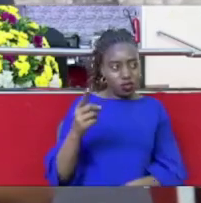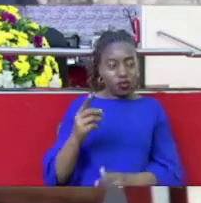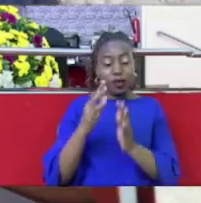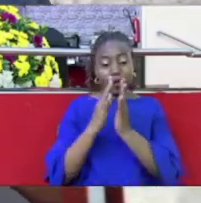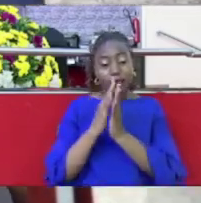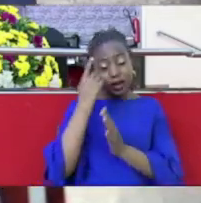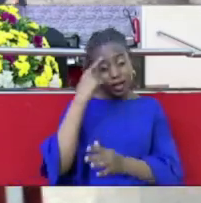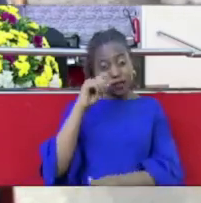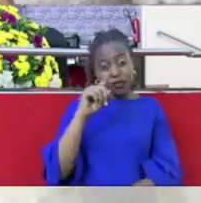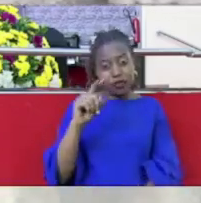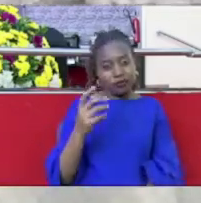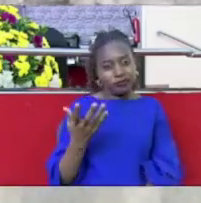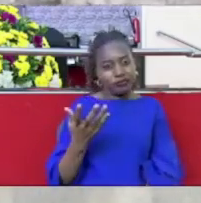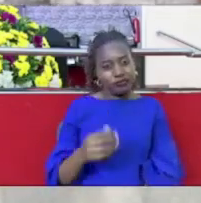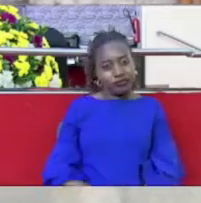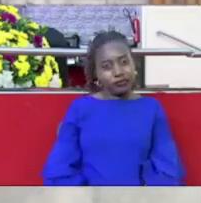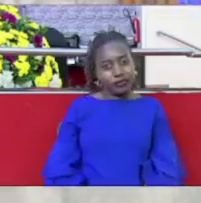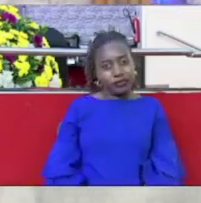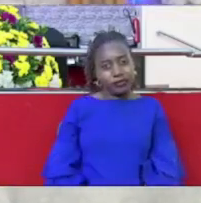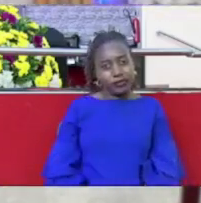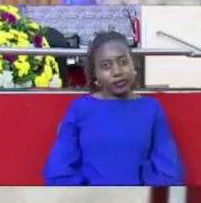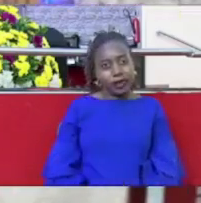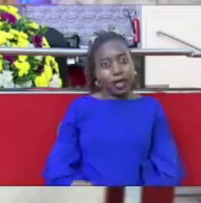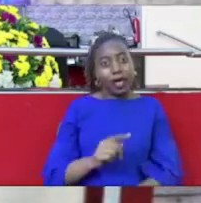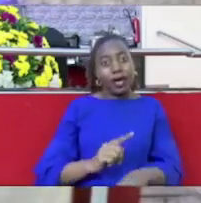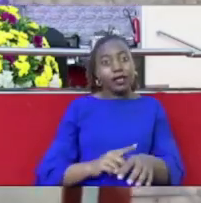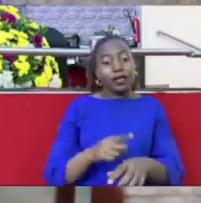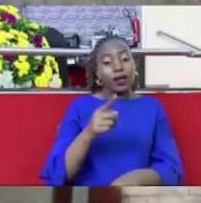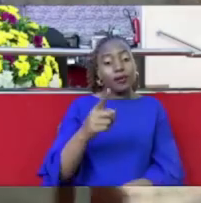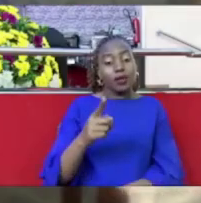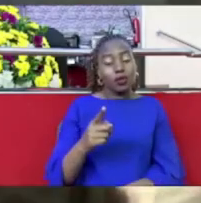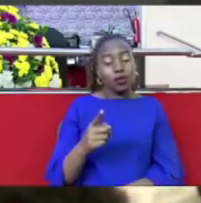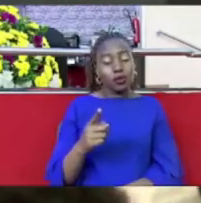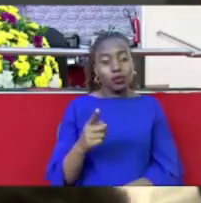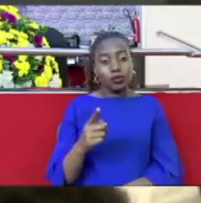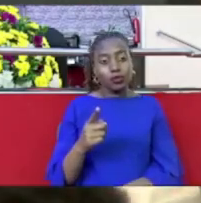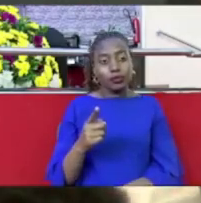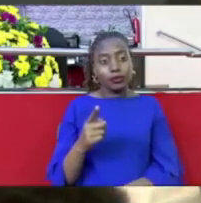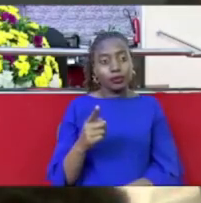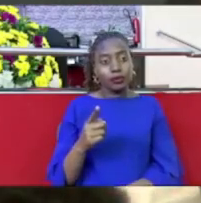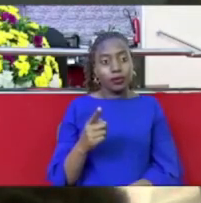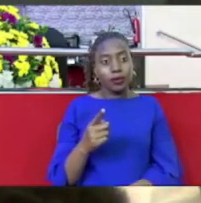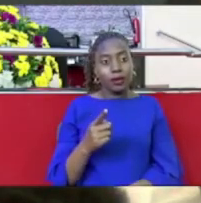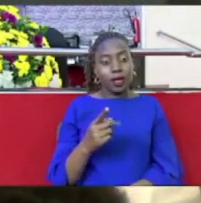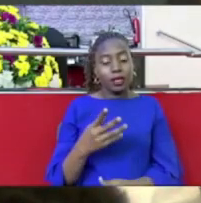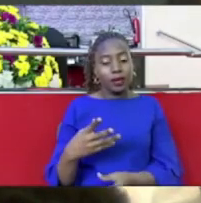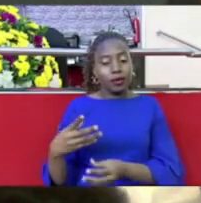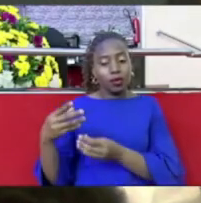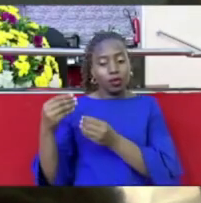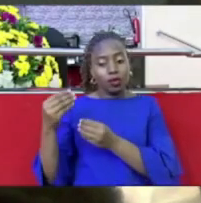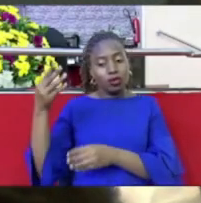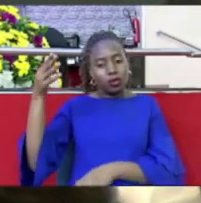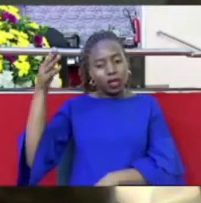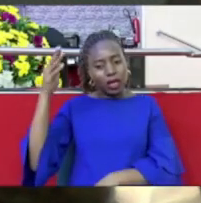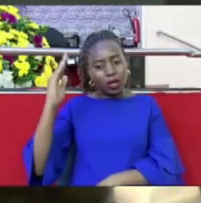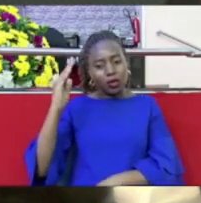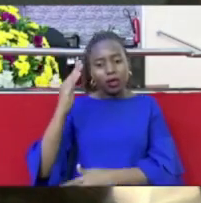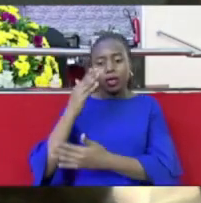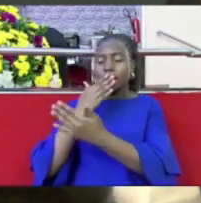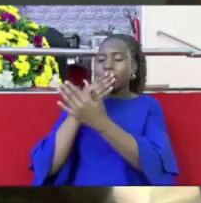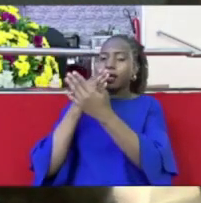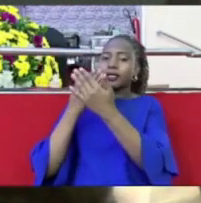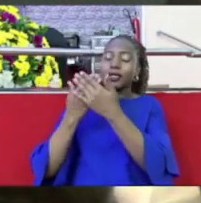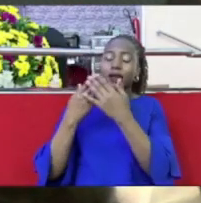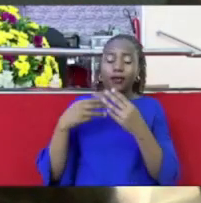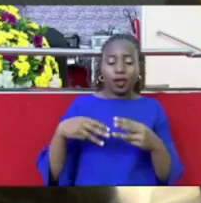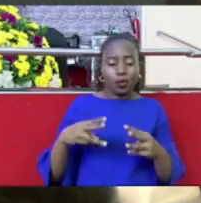umekuwa ukiombea. And that when you go before the Lord in a thanksgiving mode, na kwamba ukienda mbele zake Bwana kwa